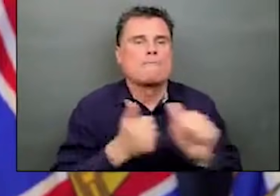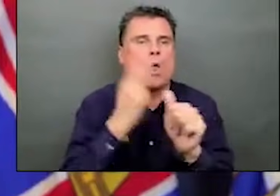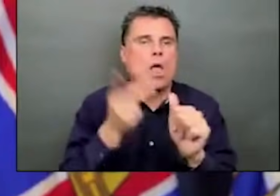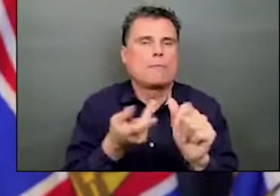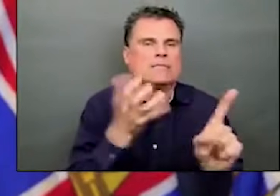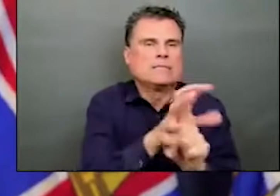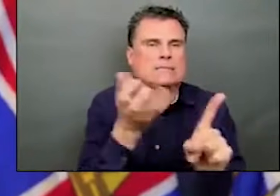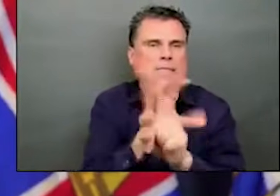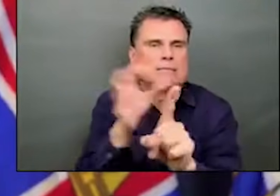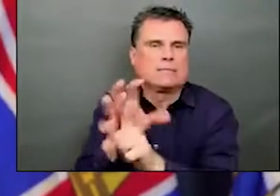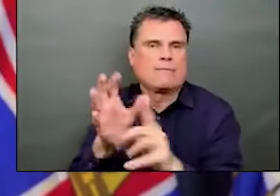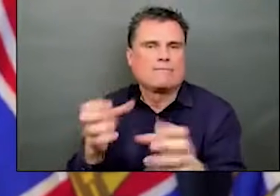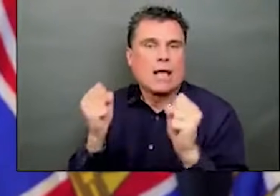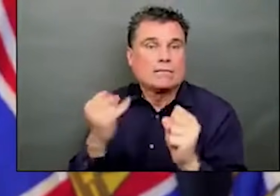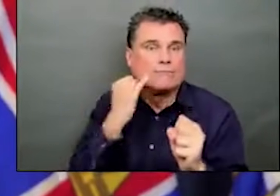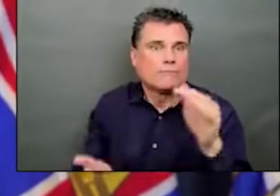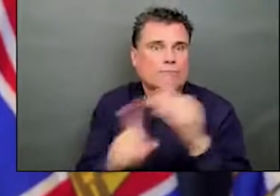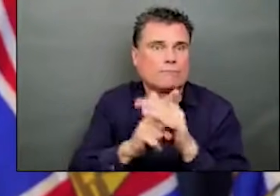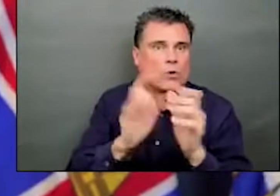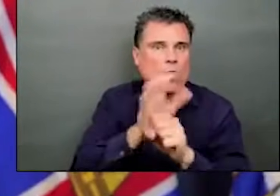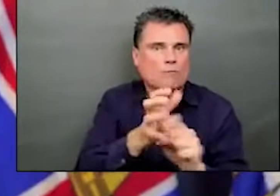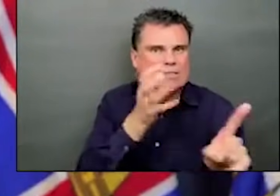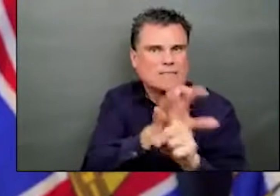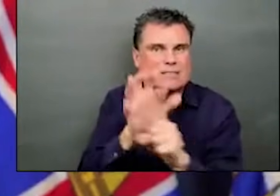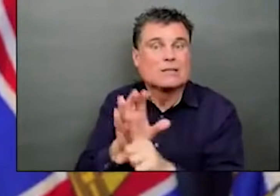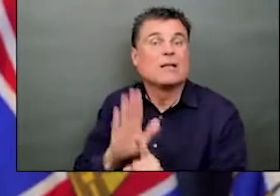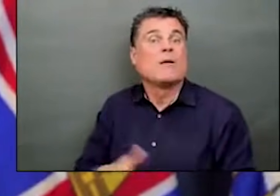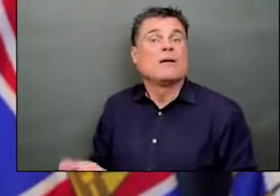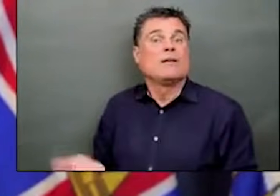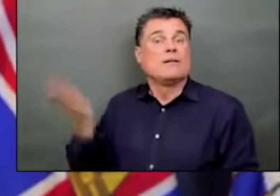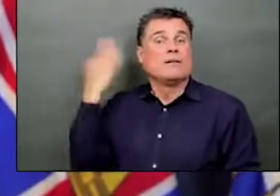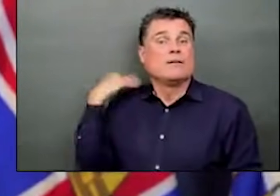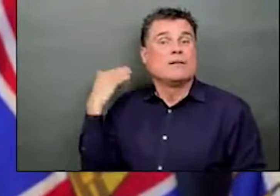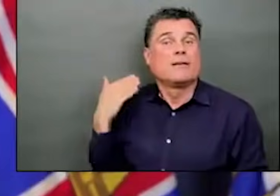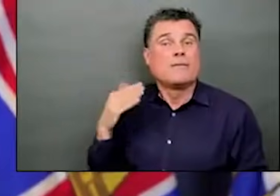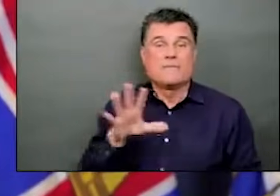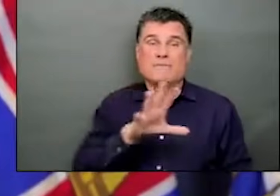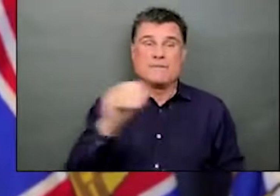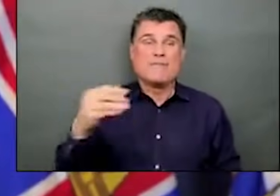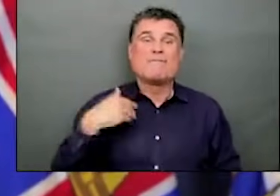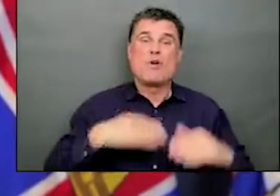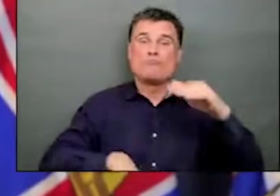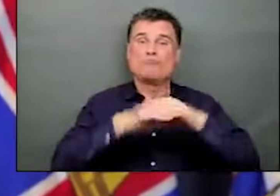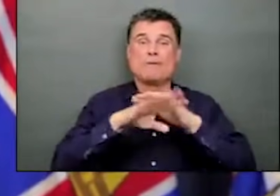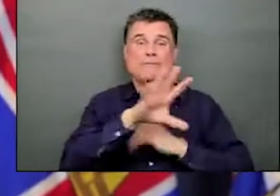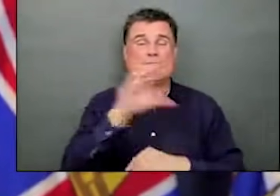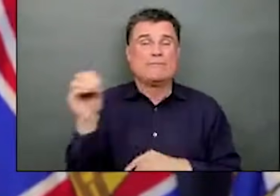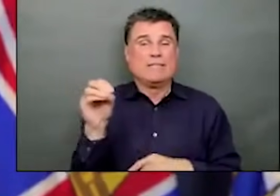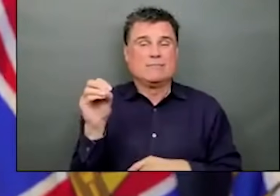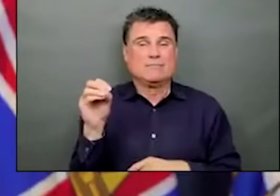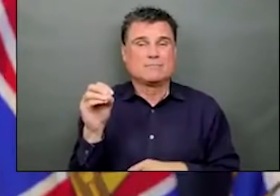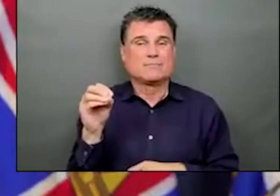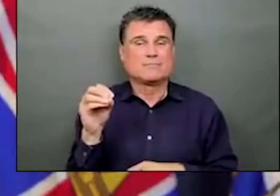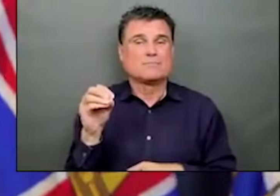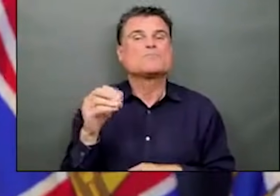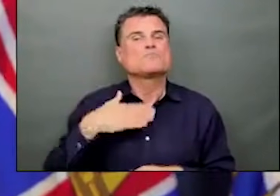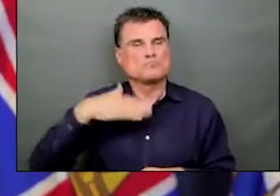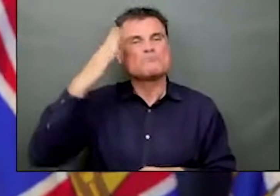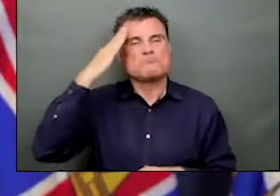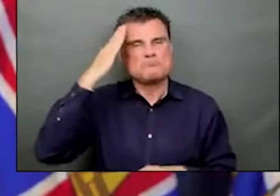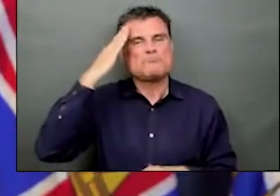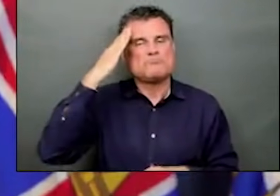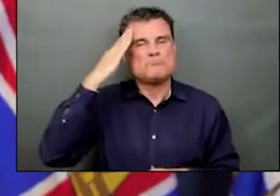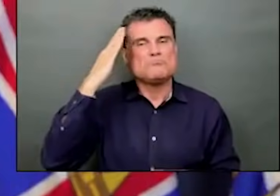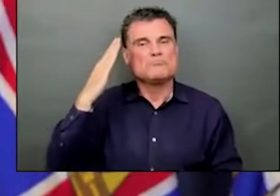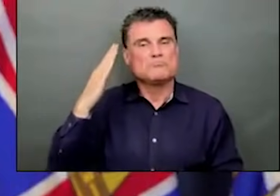for the longest period of time, a number of 50, because with safety plans in place, with the risk that we had in our community, the